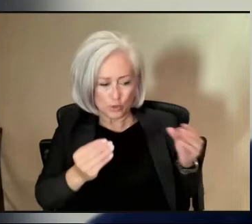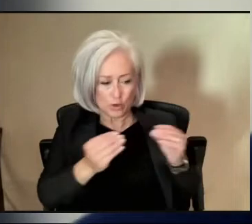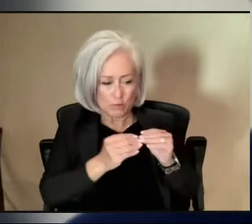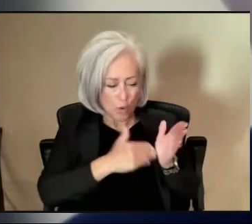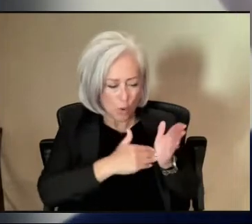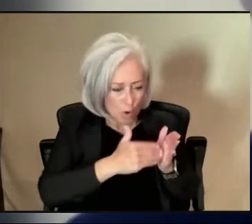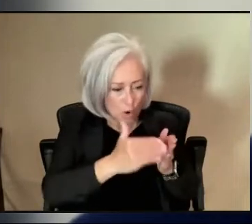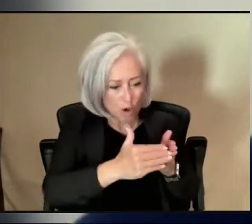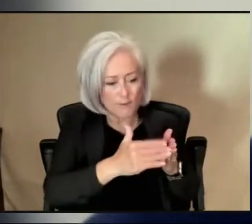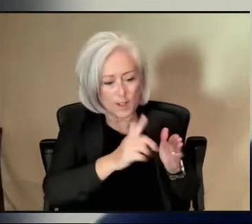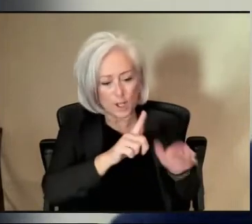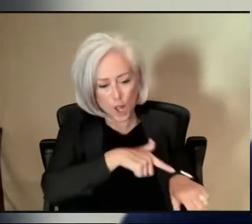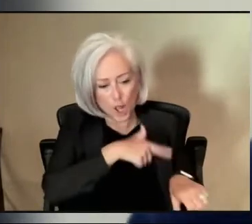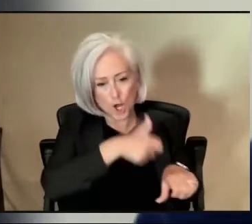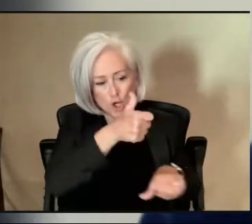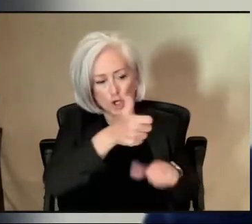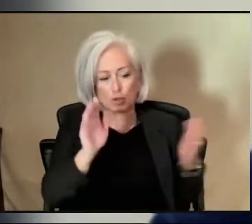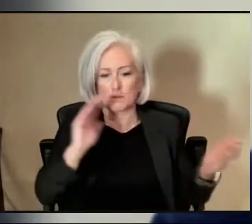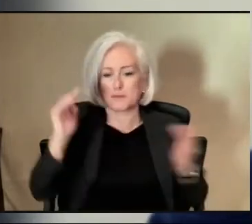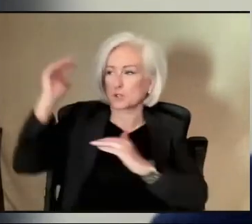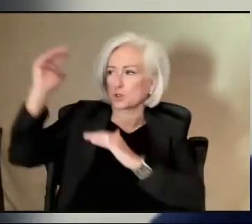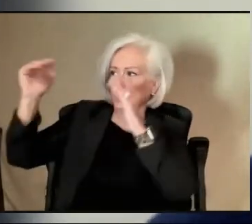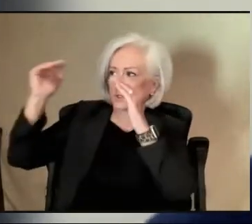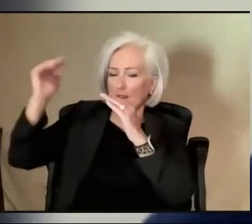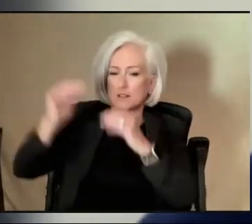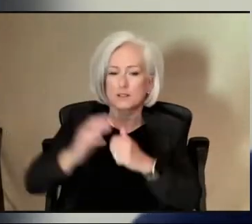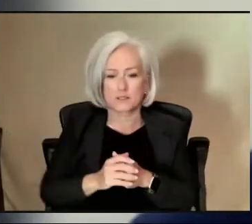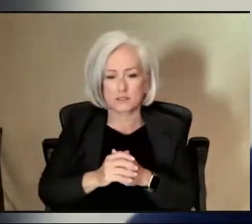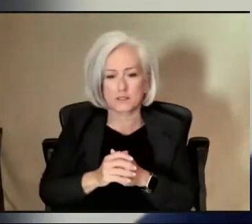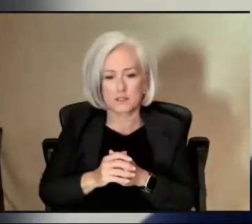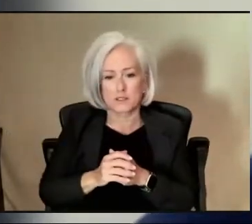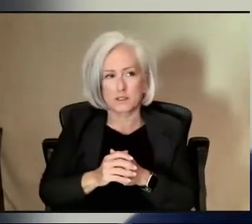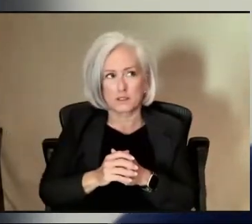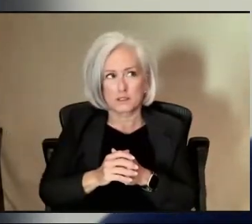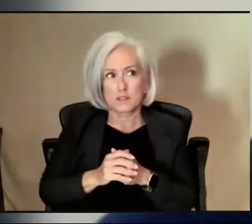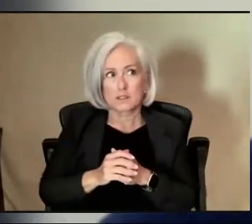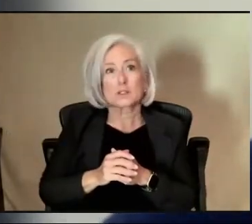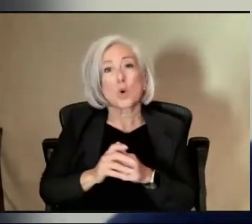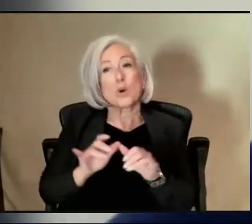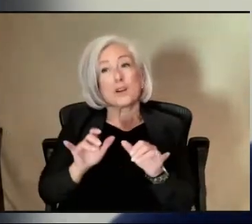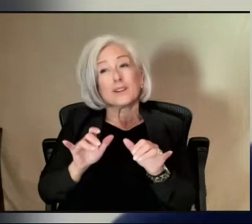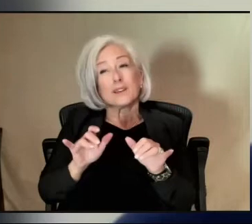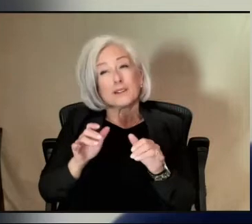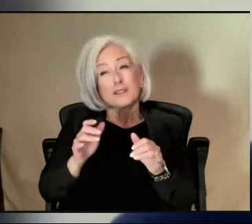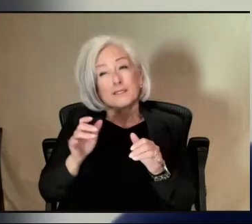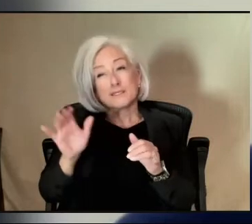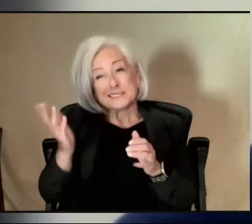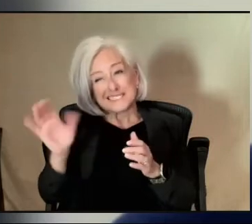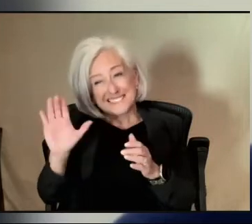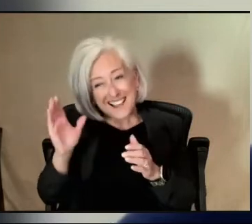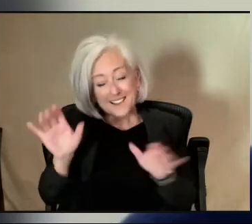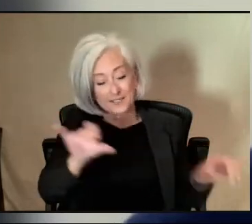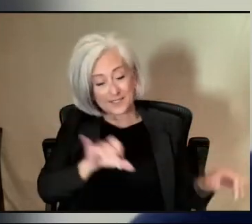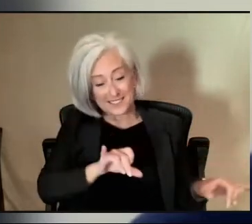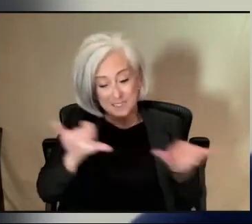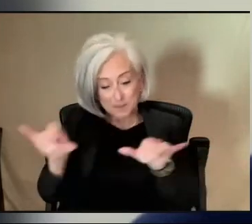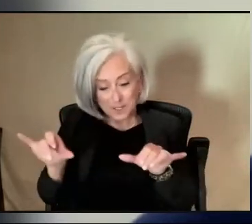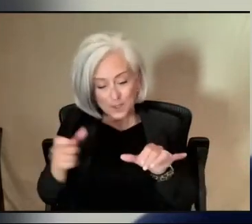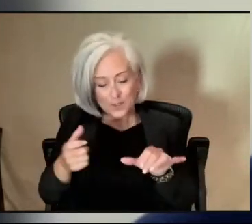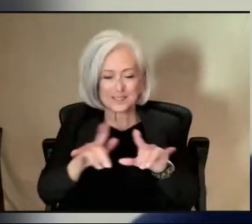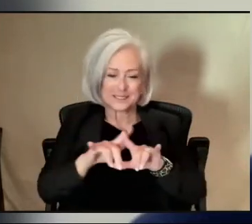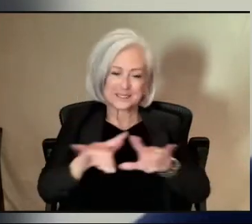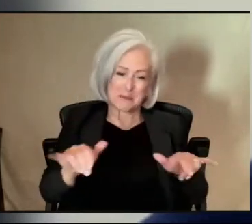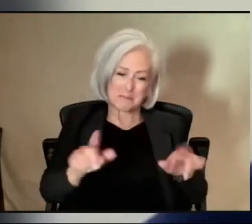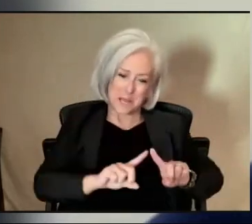in a child. So those are things that are similar but different. It's like the children's